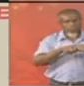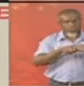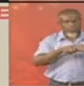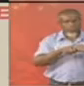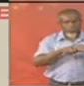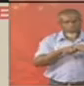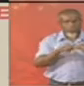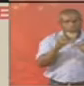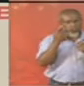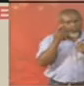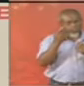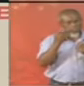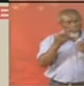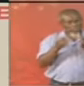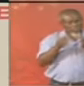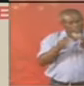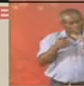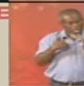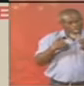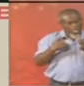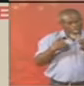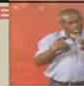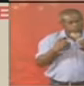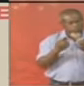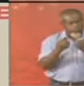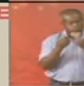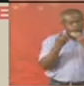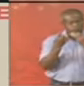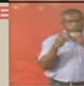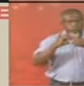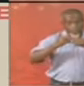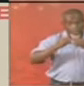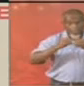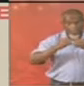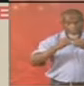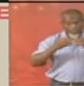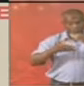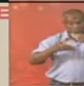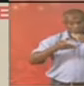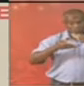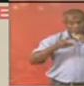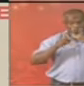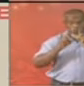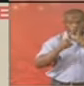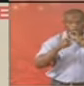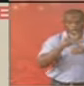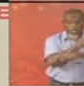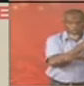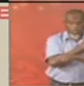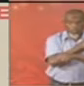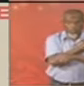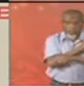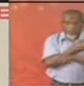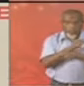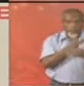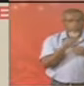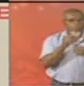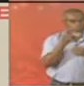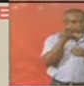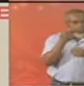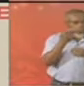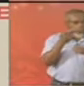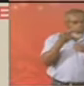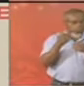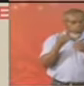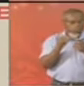massive numbers of cases, rising cases, filled hospitals, etc., the mass action approach with